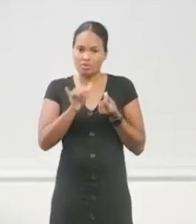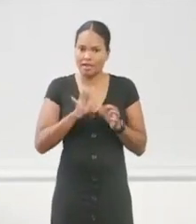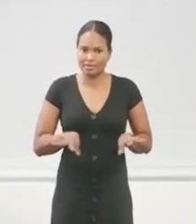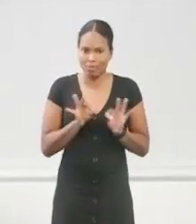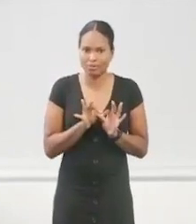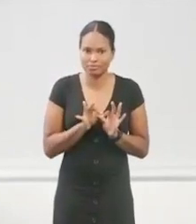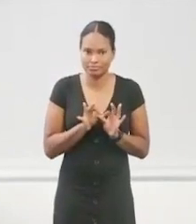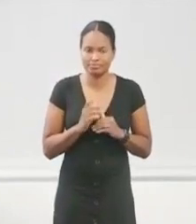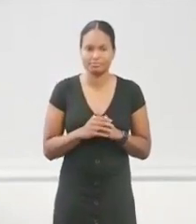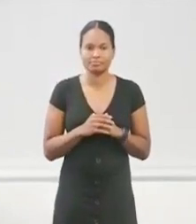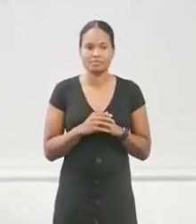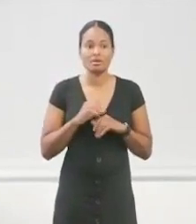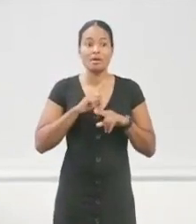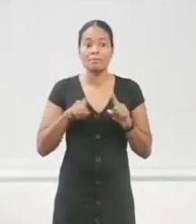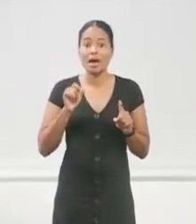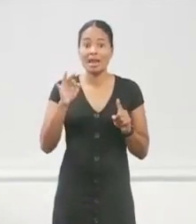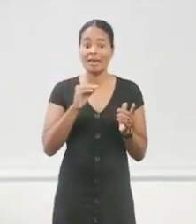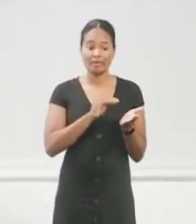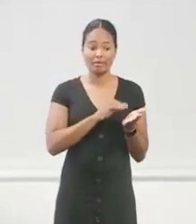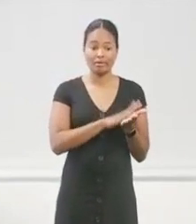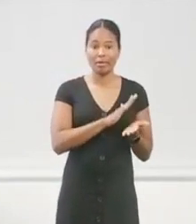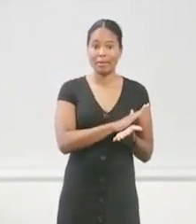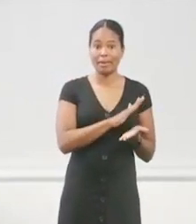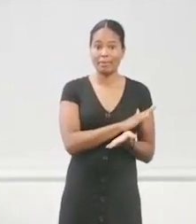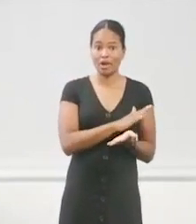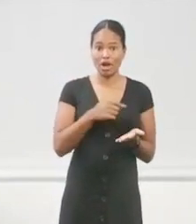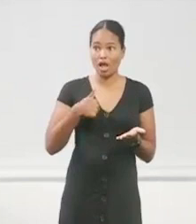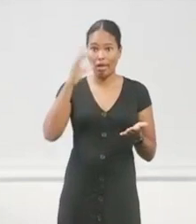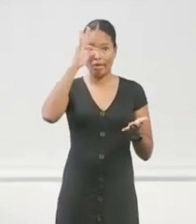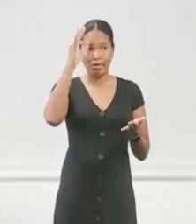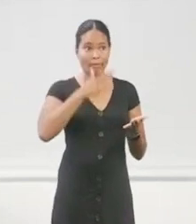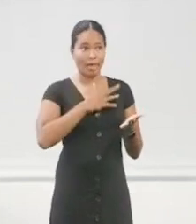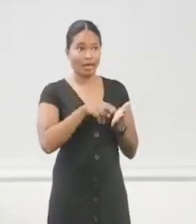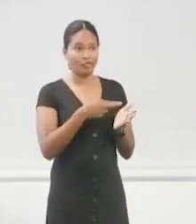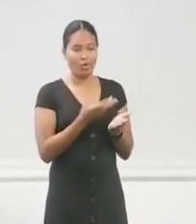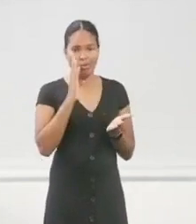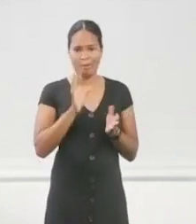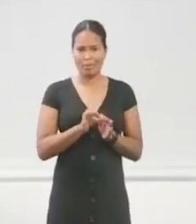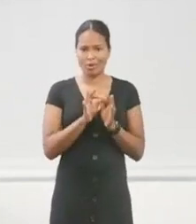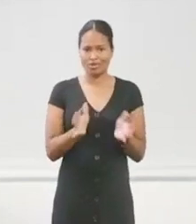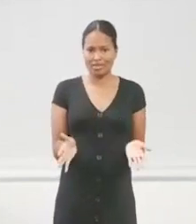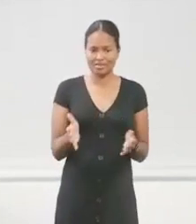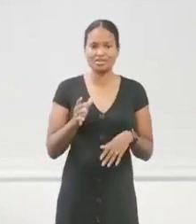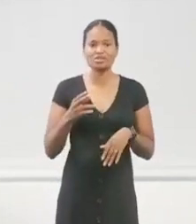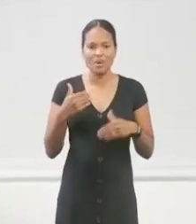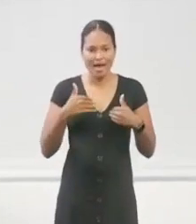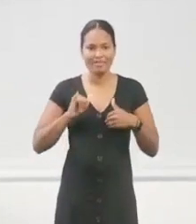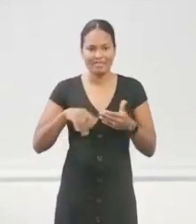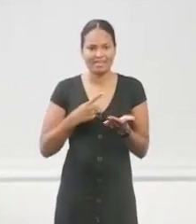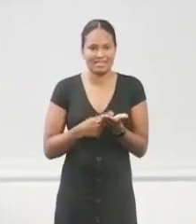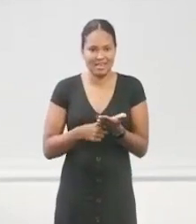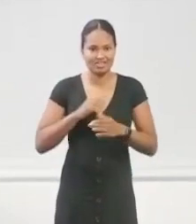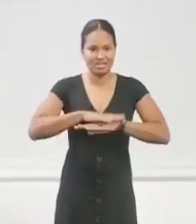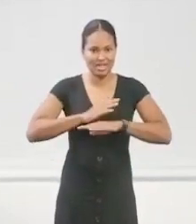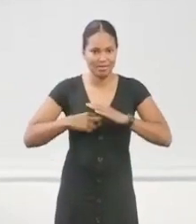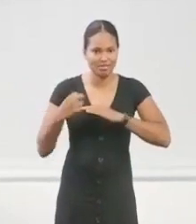and where. But if you put on a piece of paper and nobody knows what their role is, it's practically worthless. So having these tabletop exercises allows you to